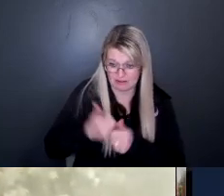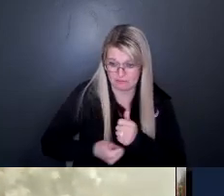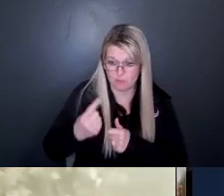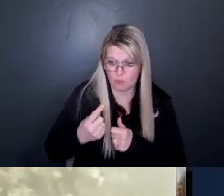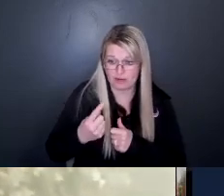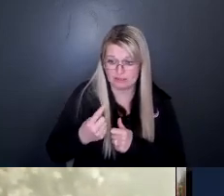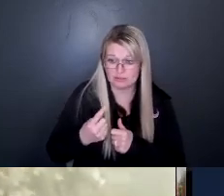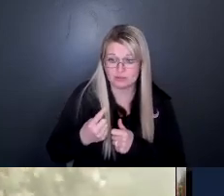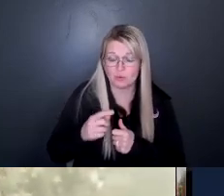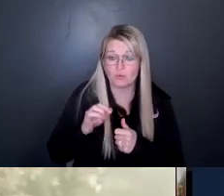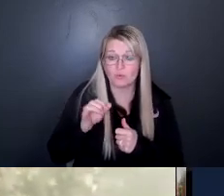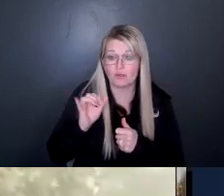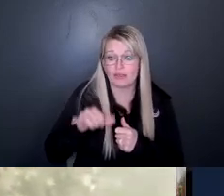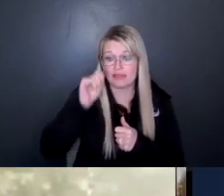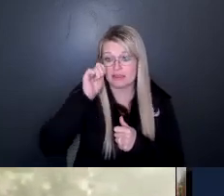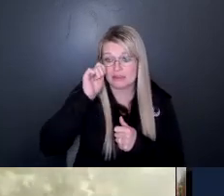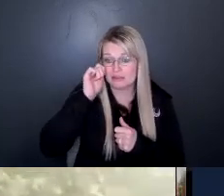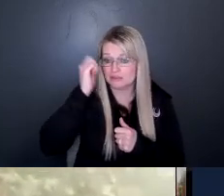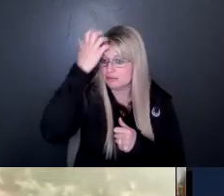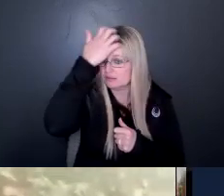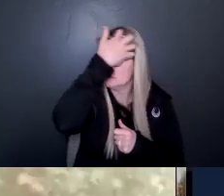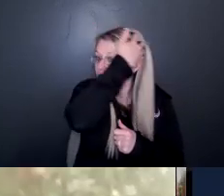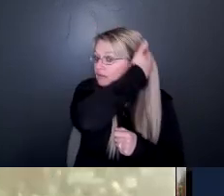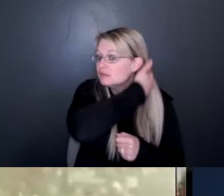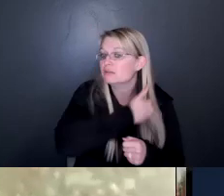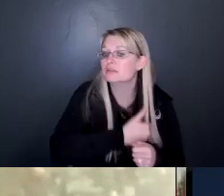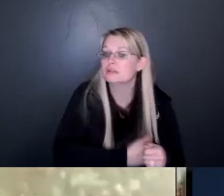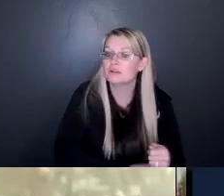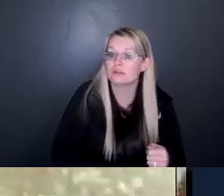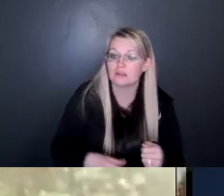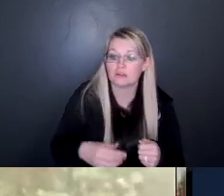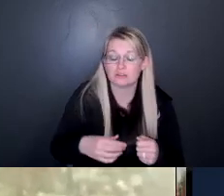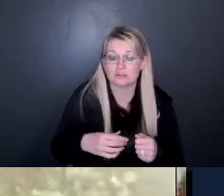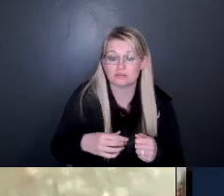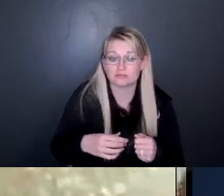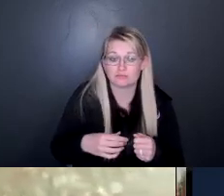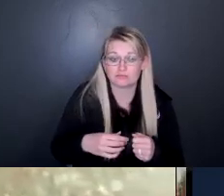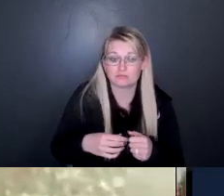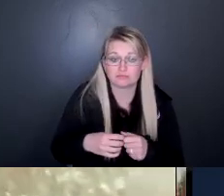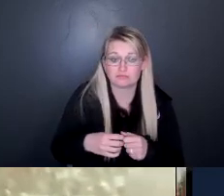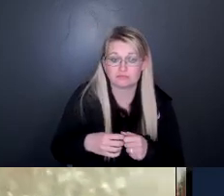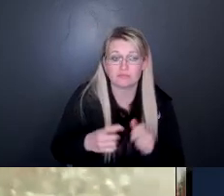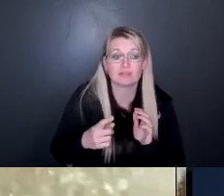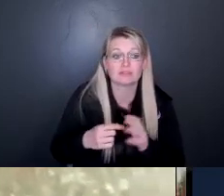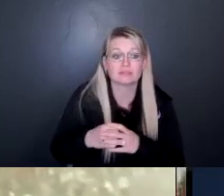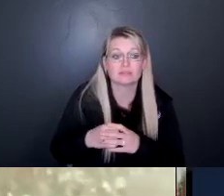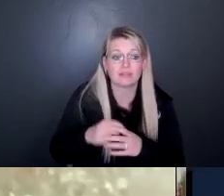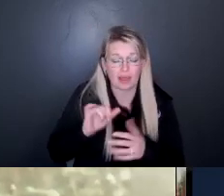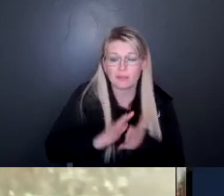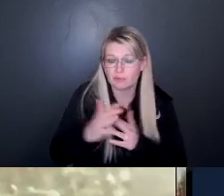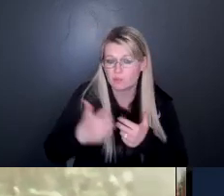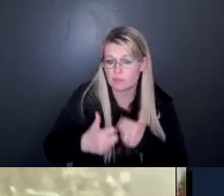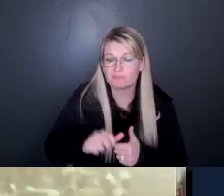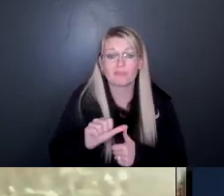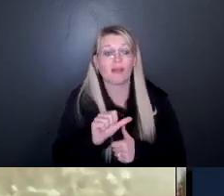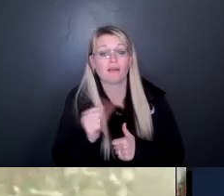becomes very, very expensive. And sometimes Another point, another challenge